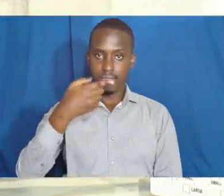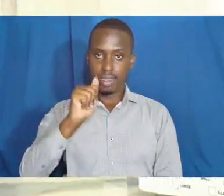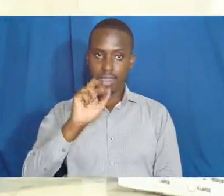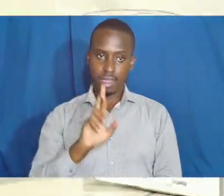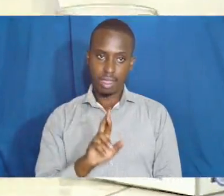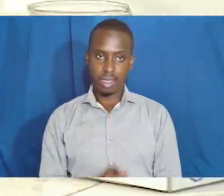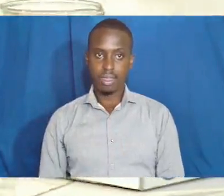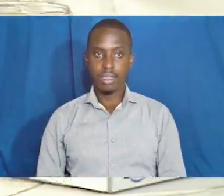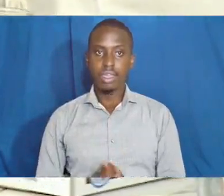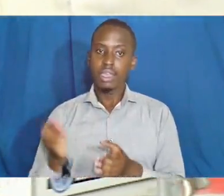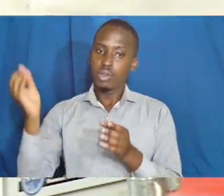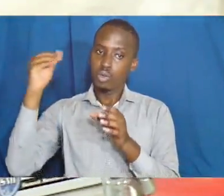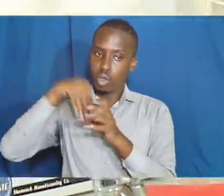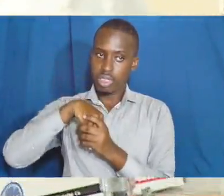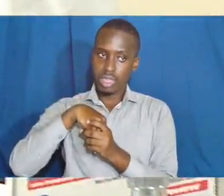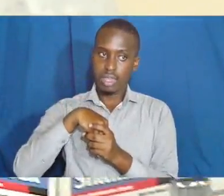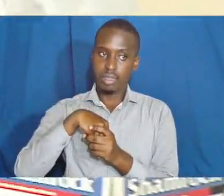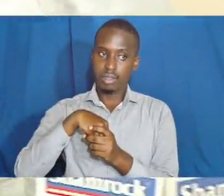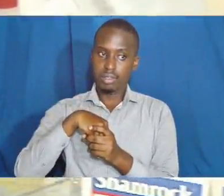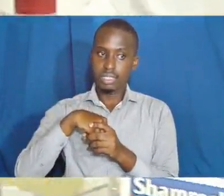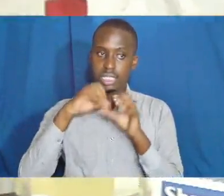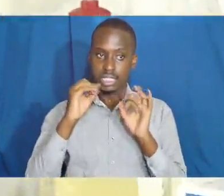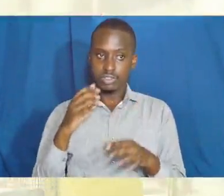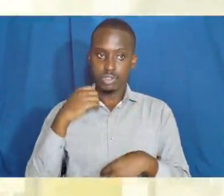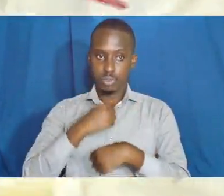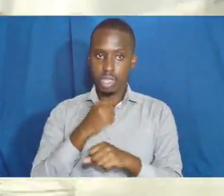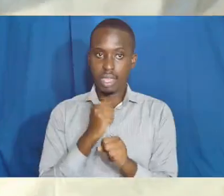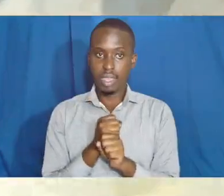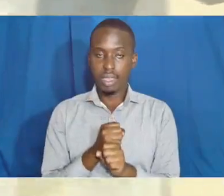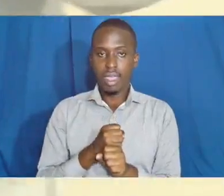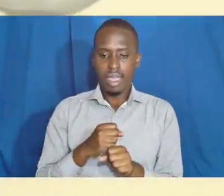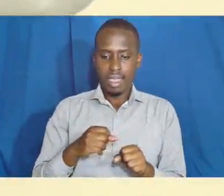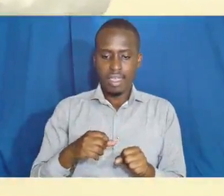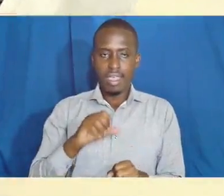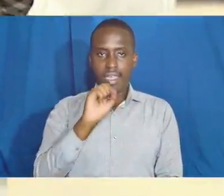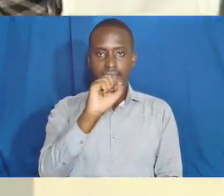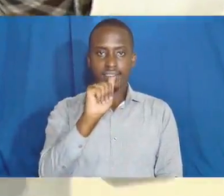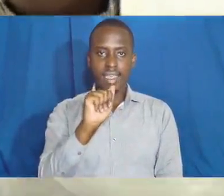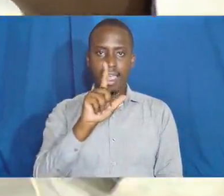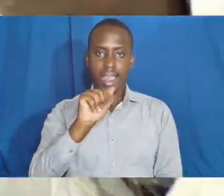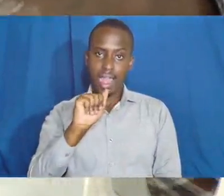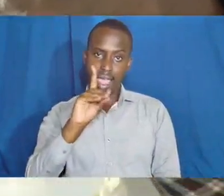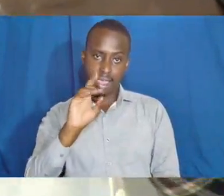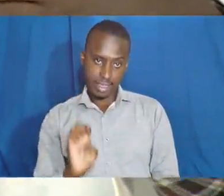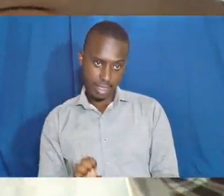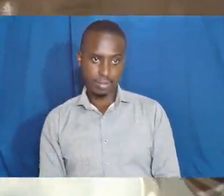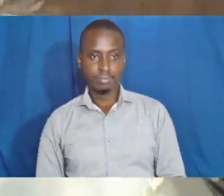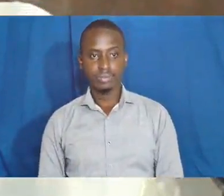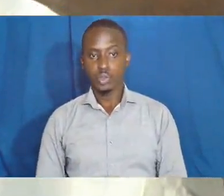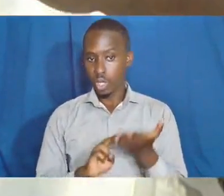Vinegar is added into, usually when you're making salads, usually add